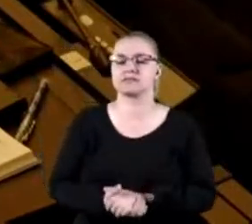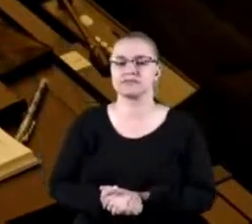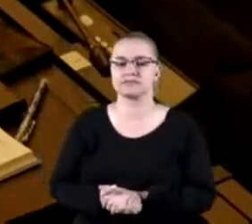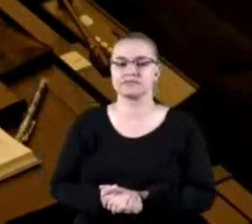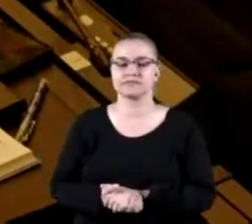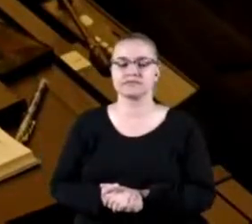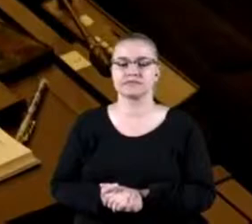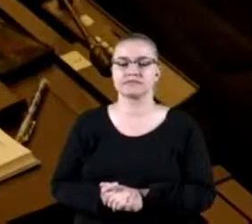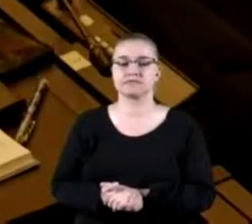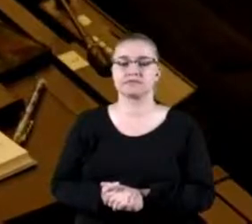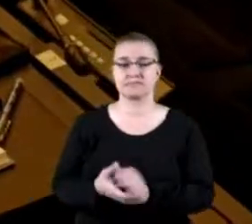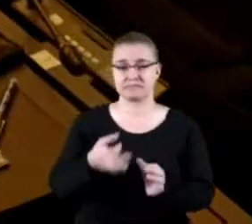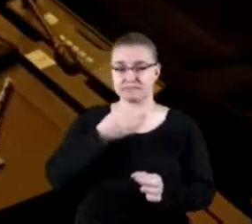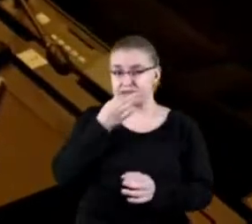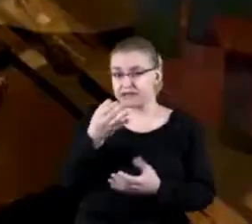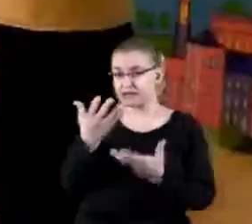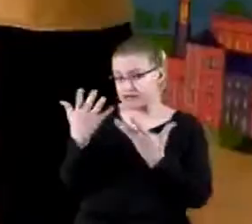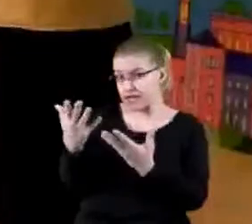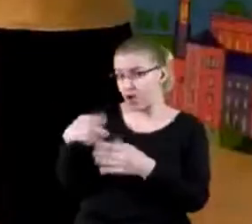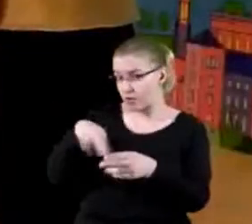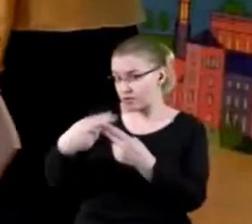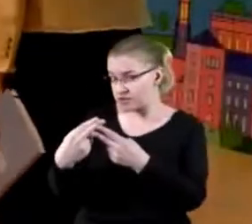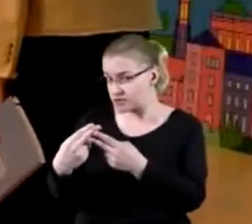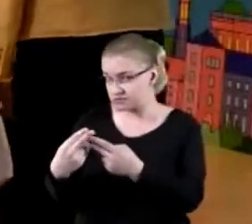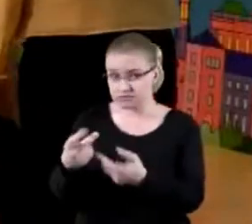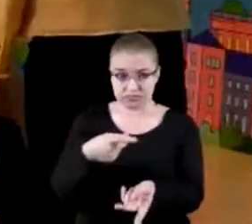Yes, would you like to answer first? And then...